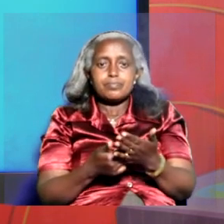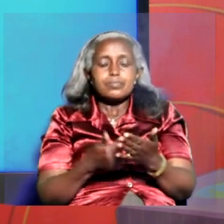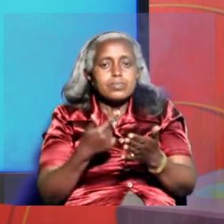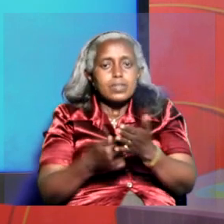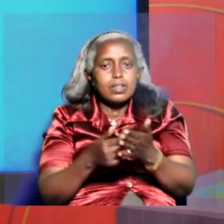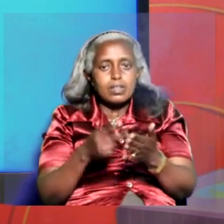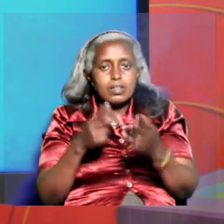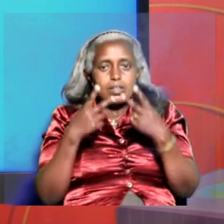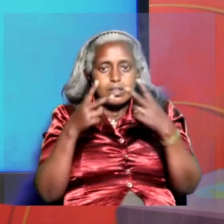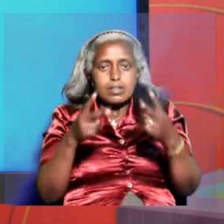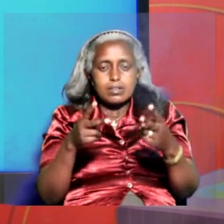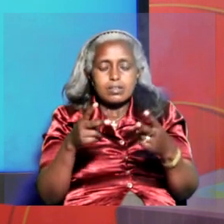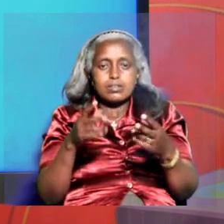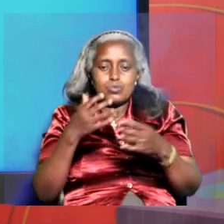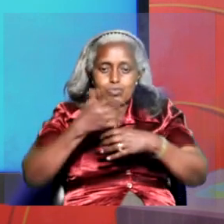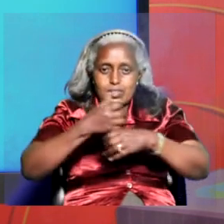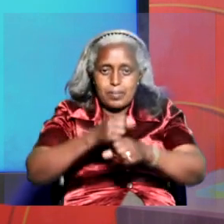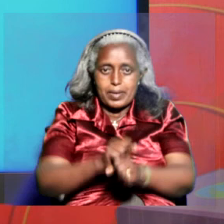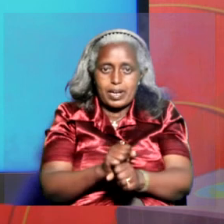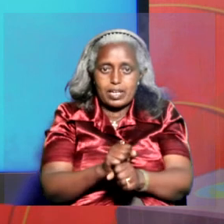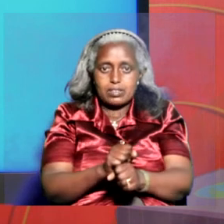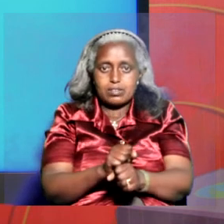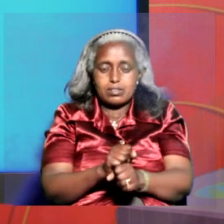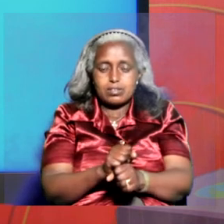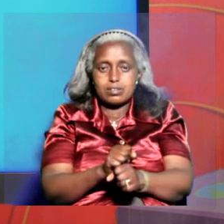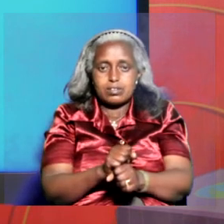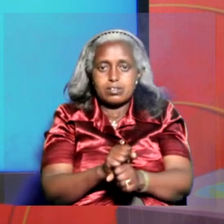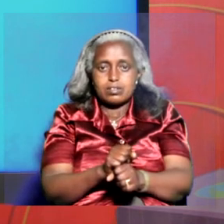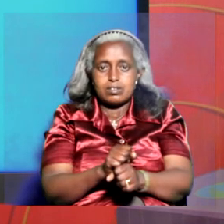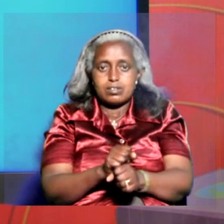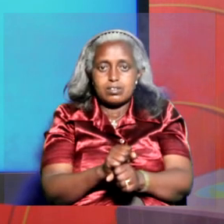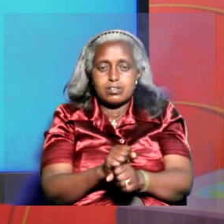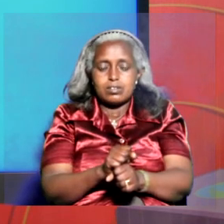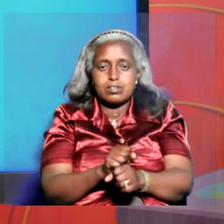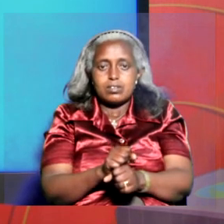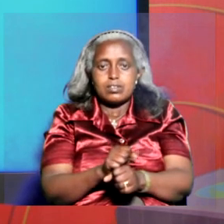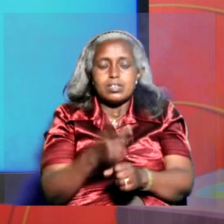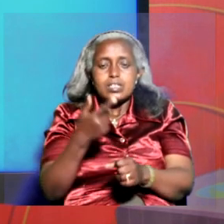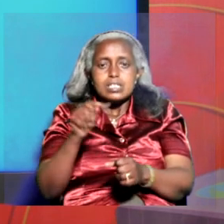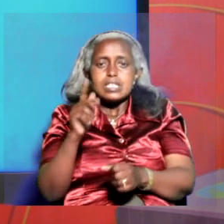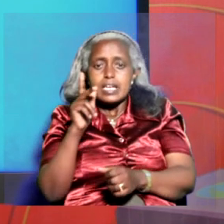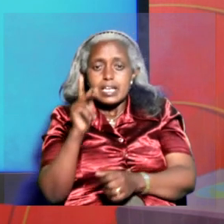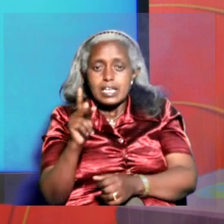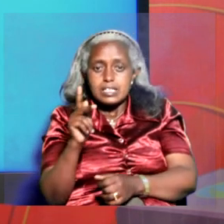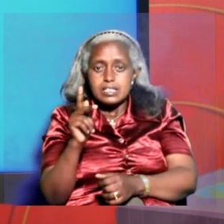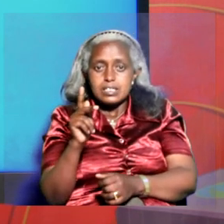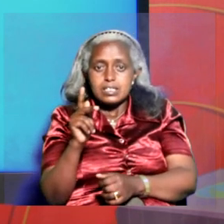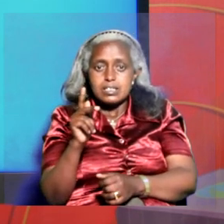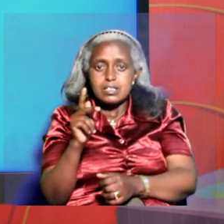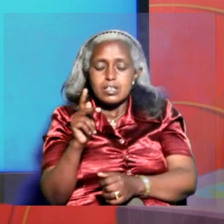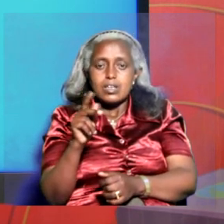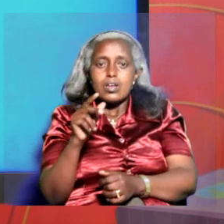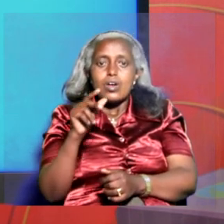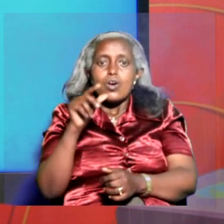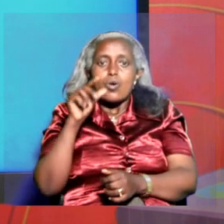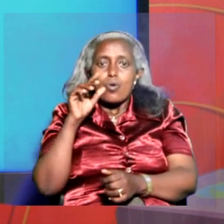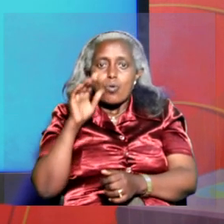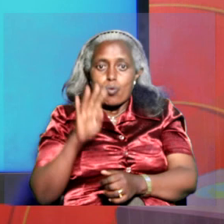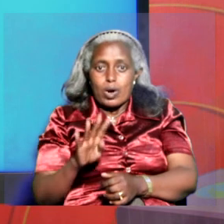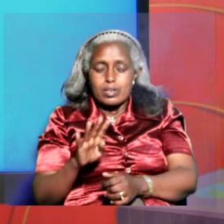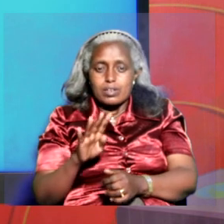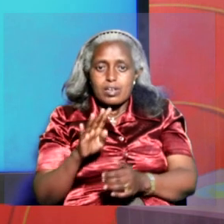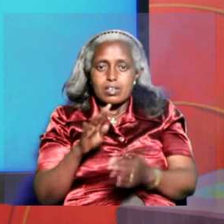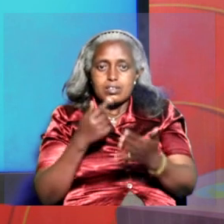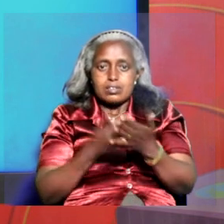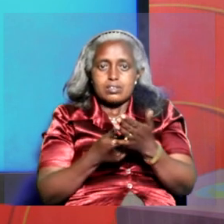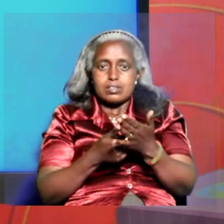this is it. To summarize, the case quartile is